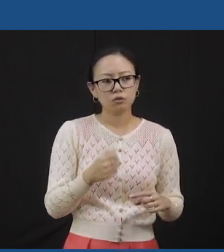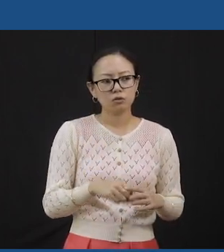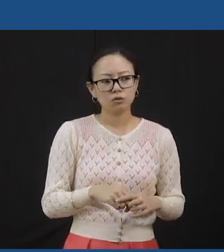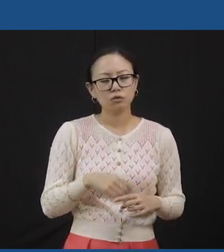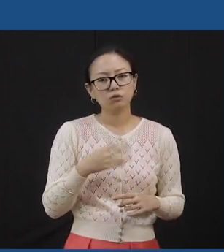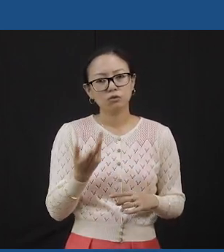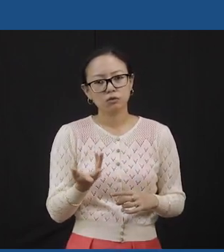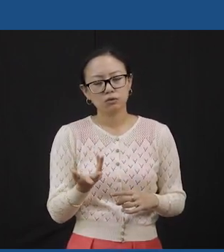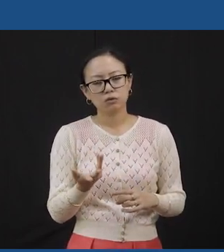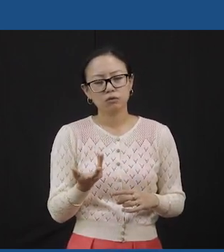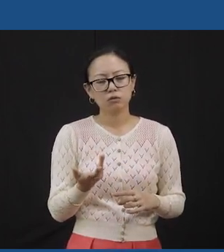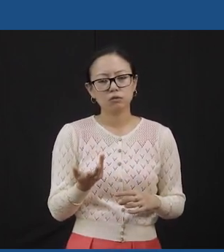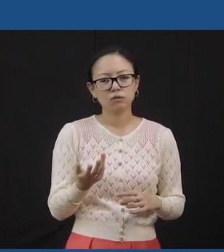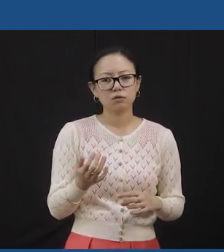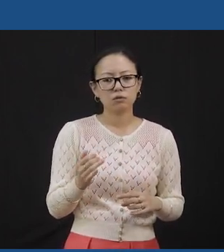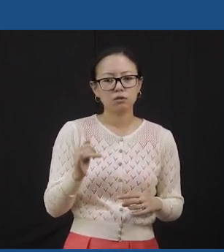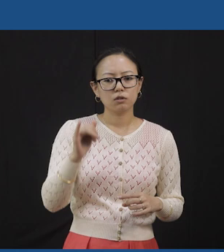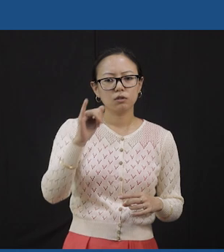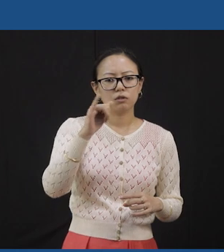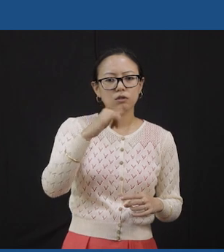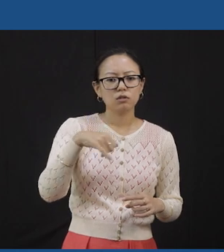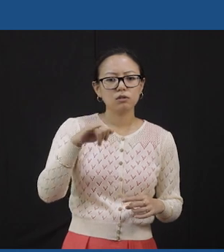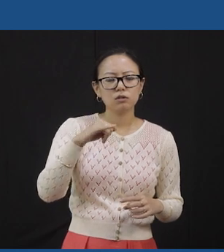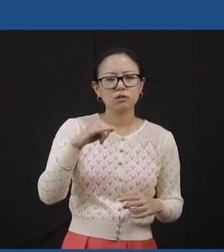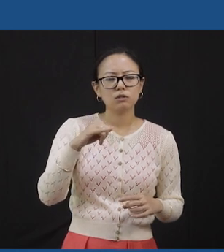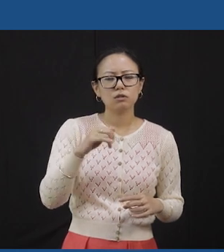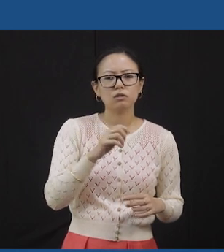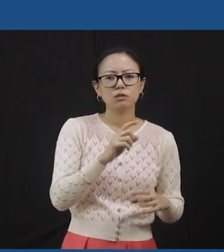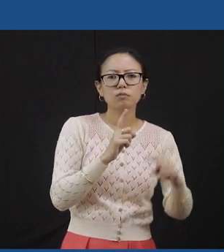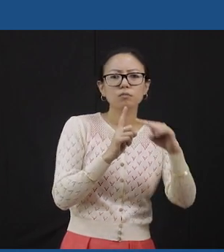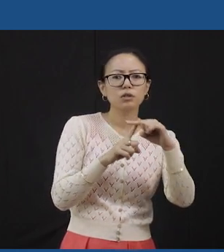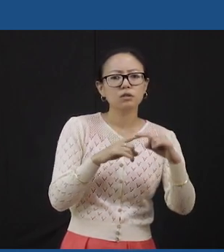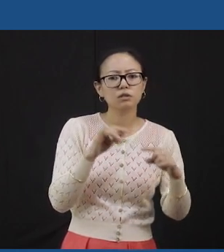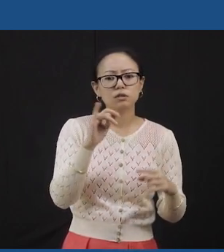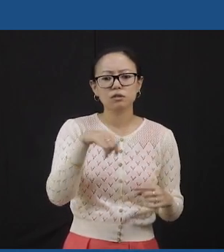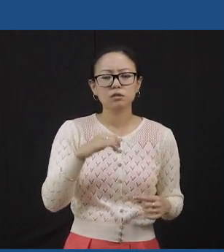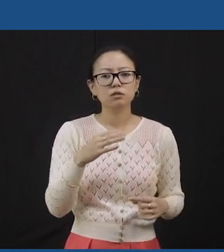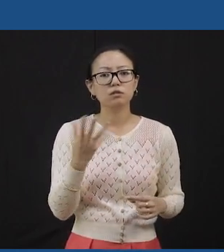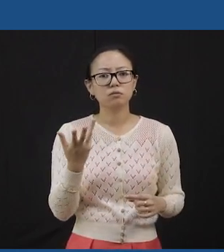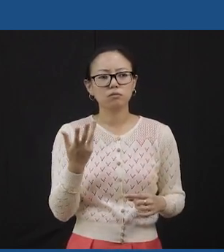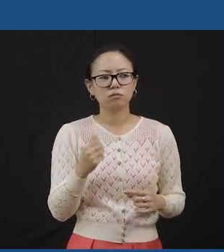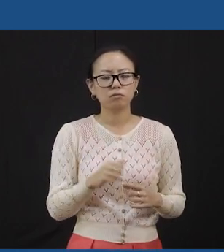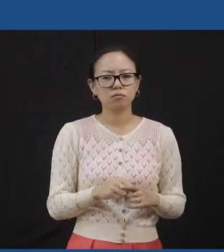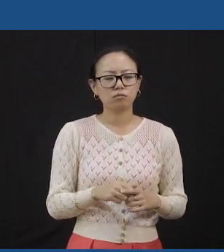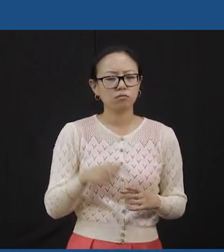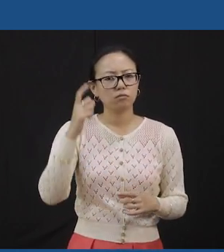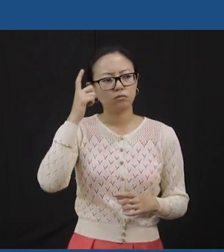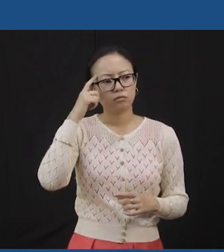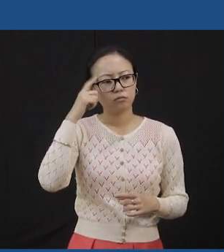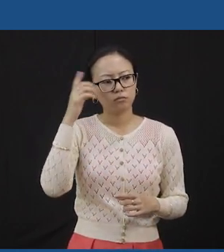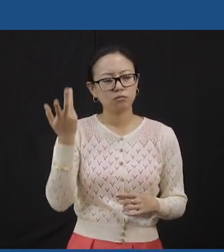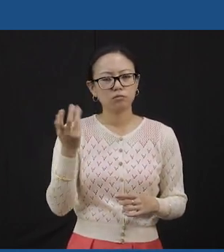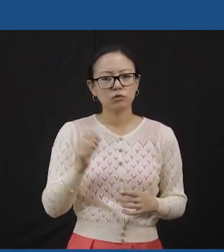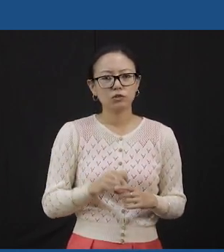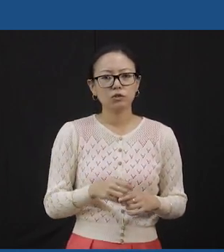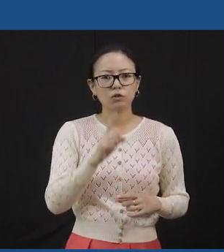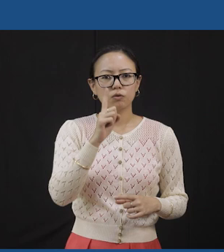the addend from this sum. So you got 2.